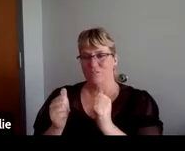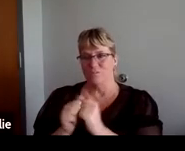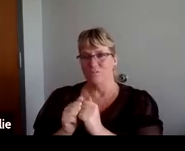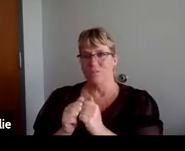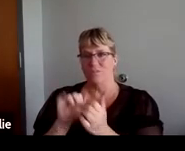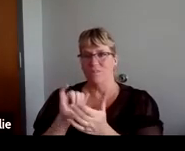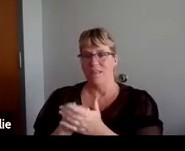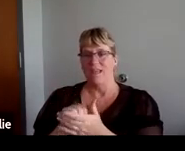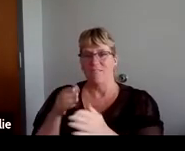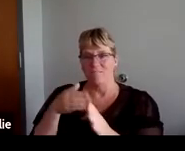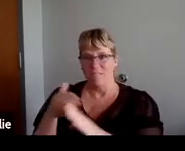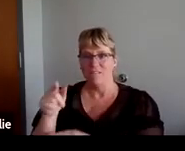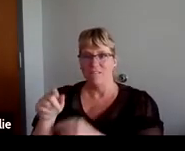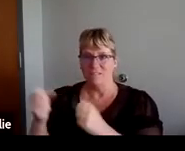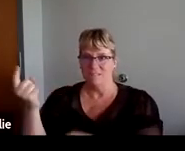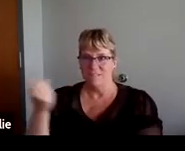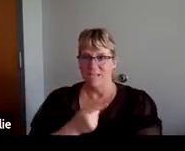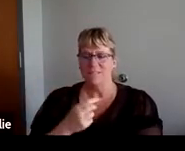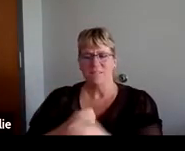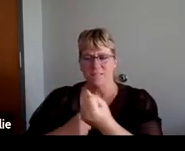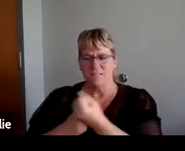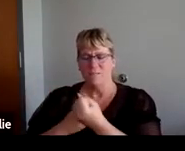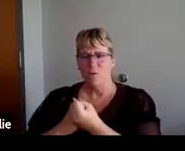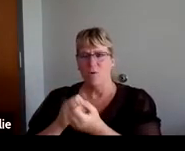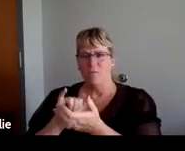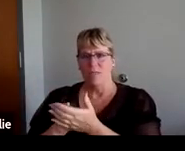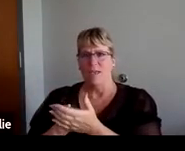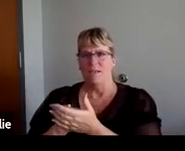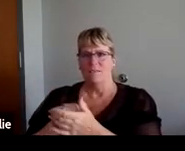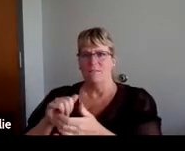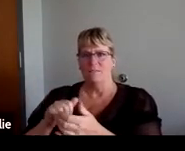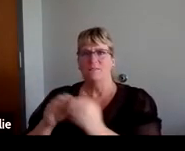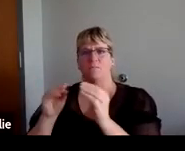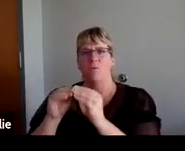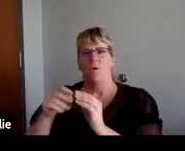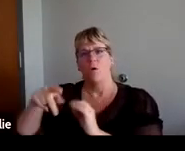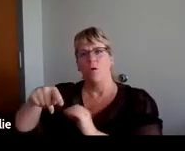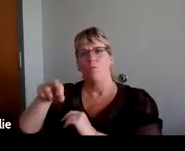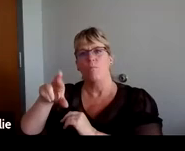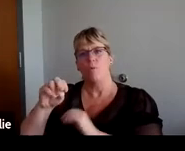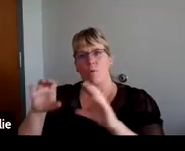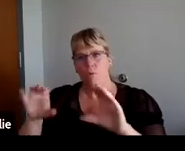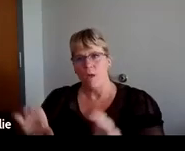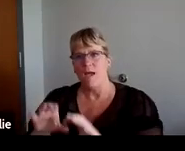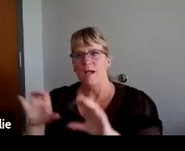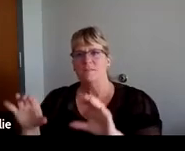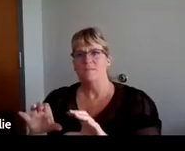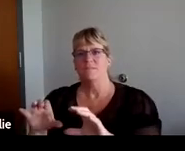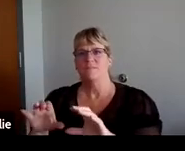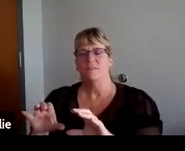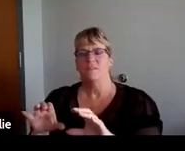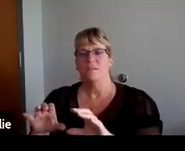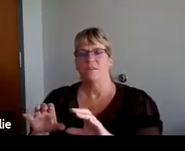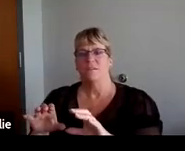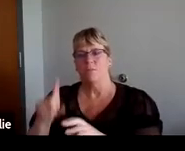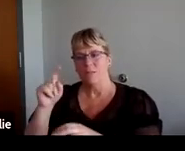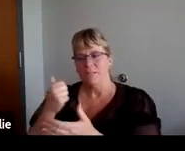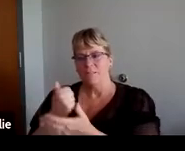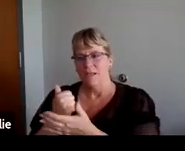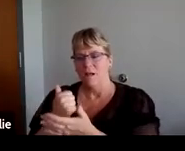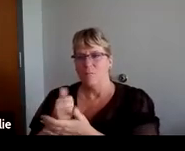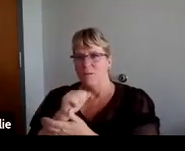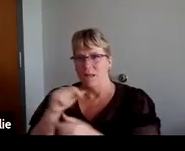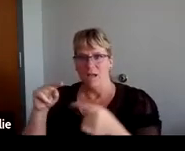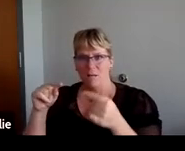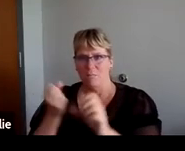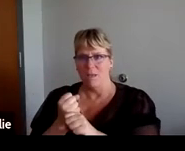disorder field these days and support that recovery. It's more proactive as opposed to a passive treatment model that